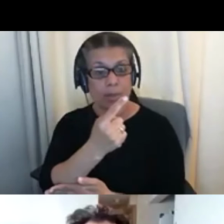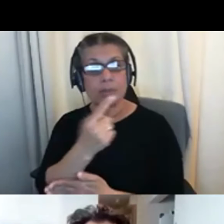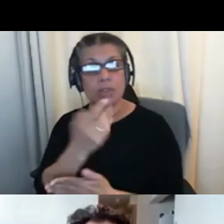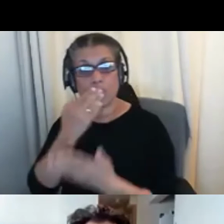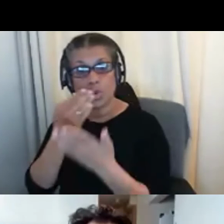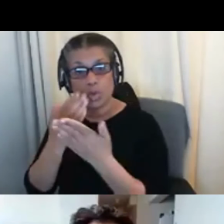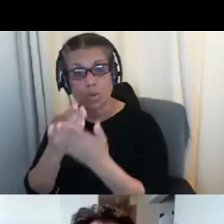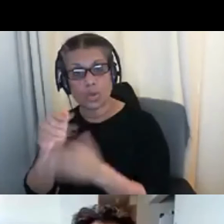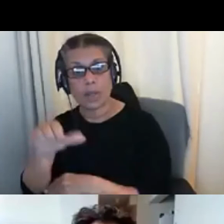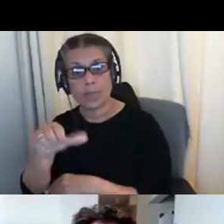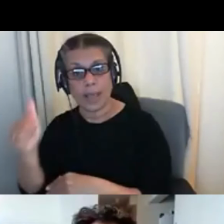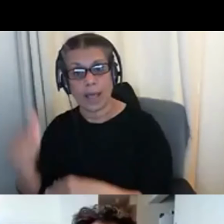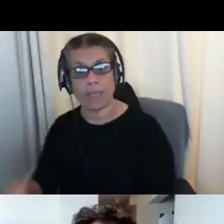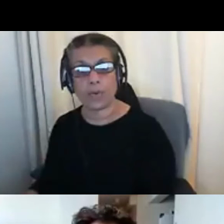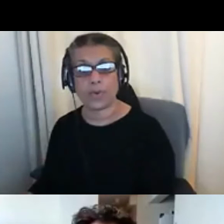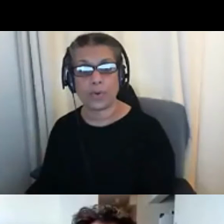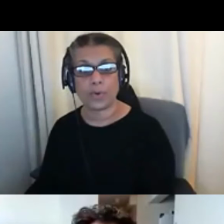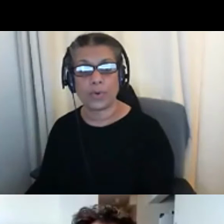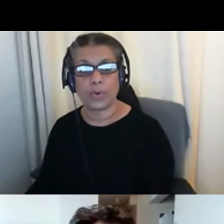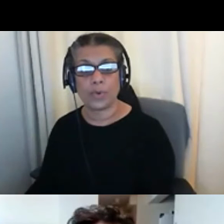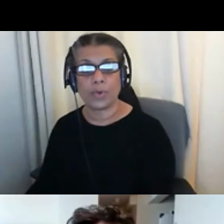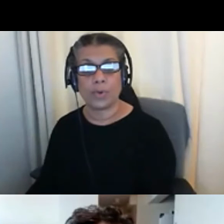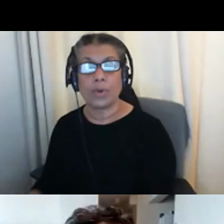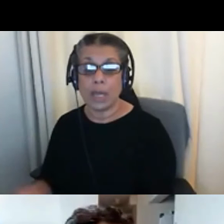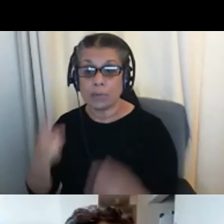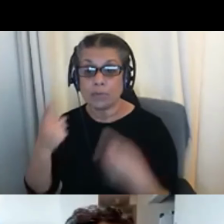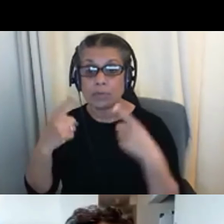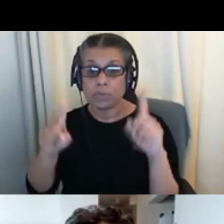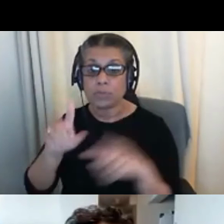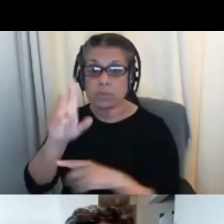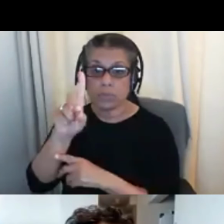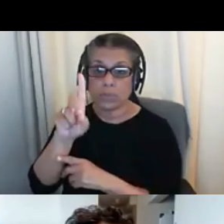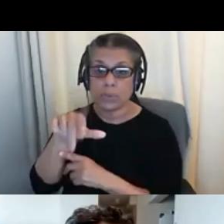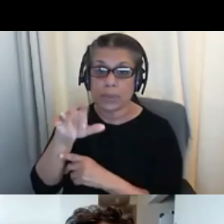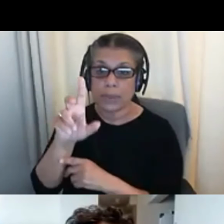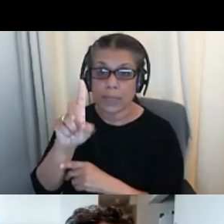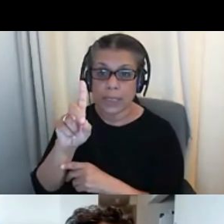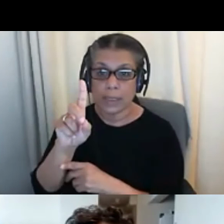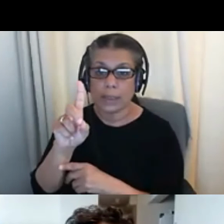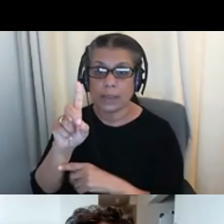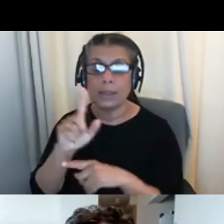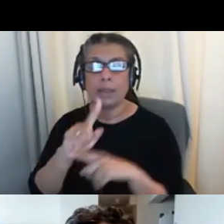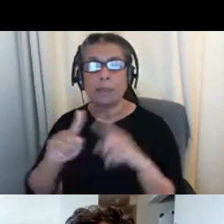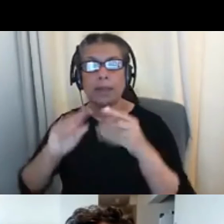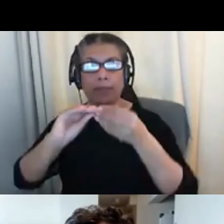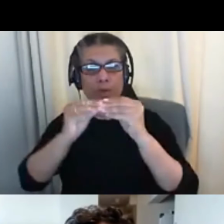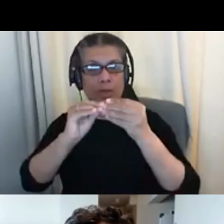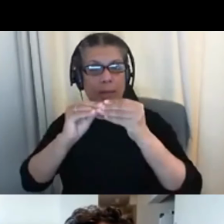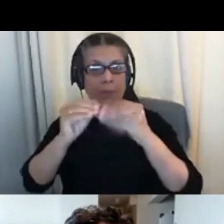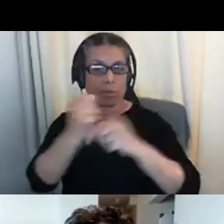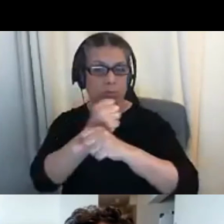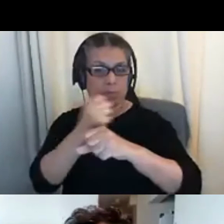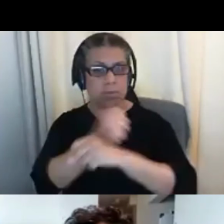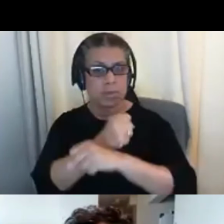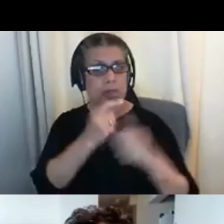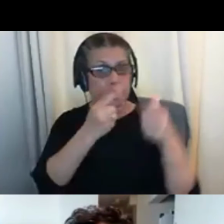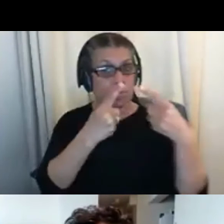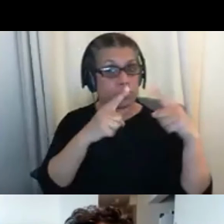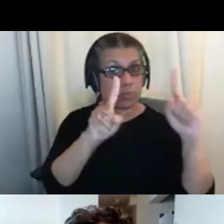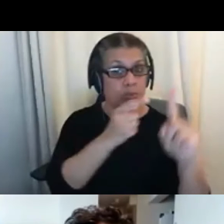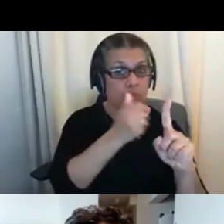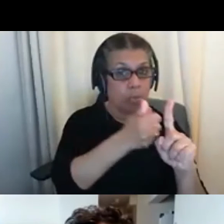on SURE. And in fact, they did. So the 2 scores, I mean, if you do well on one, you will do well on the other, but they're measuring